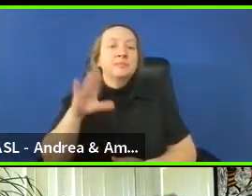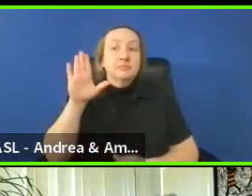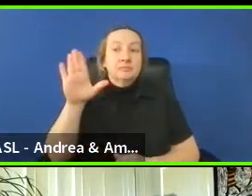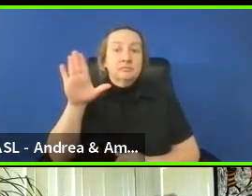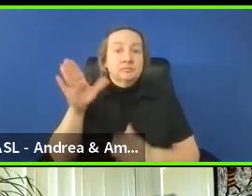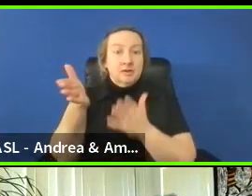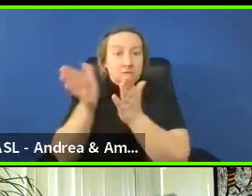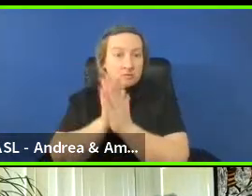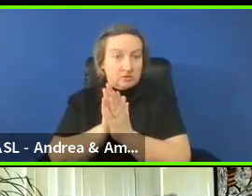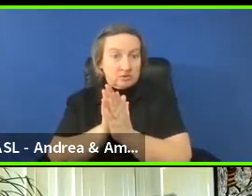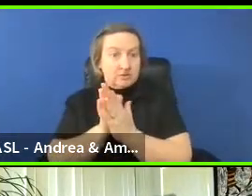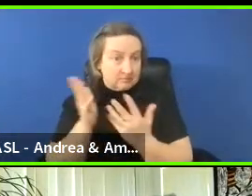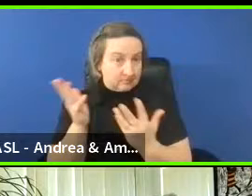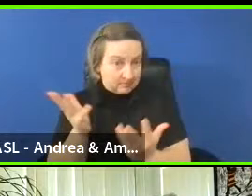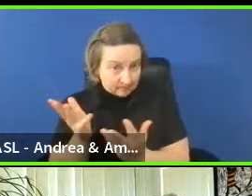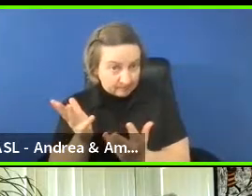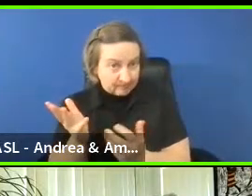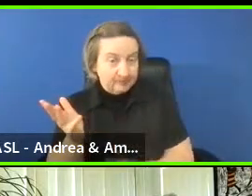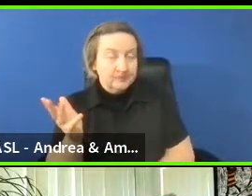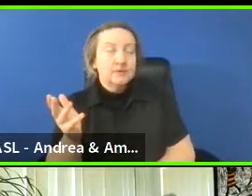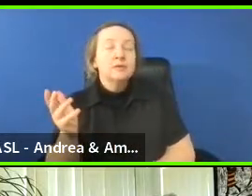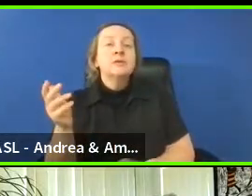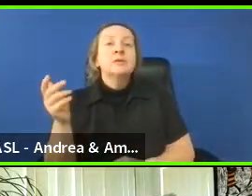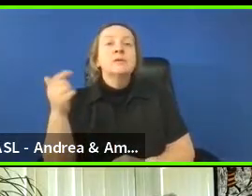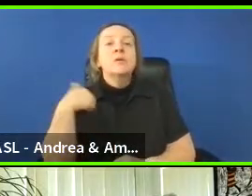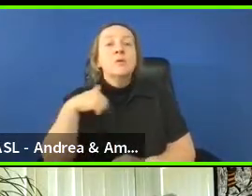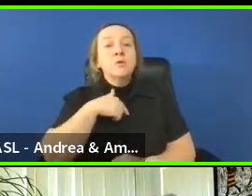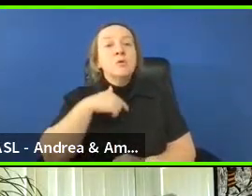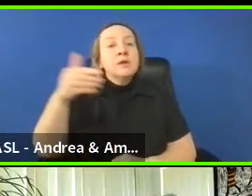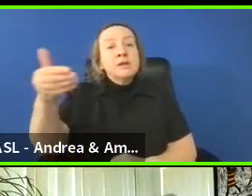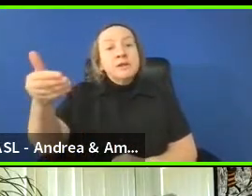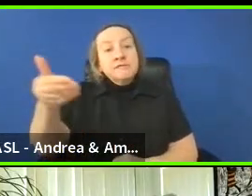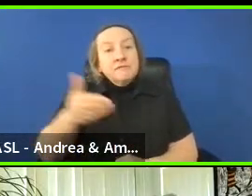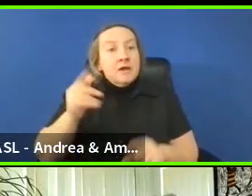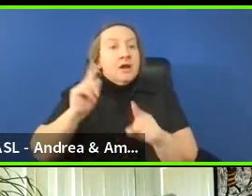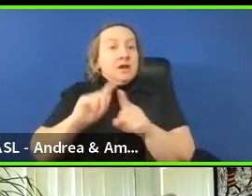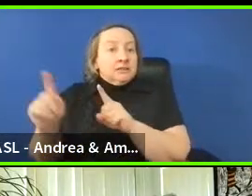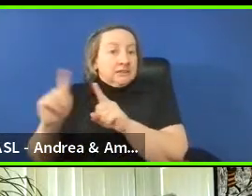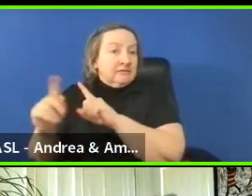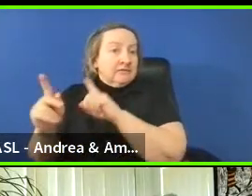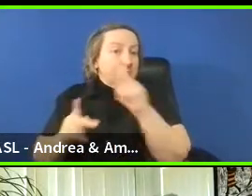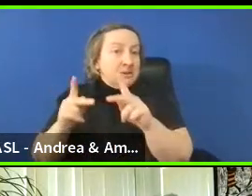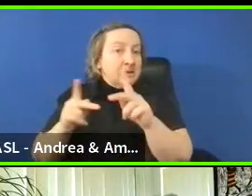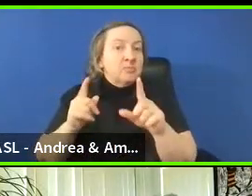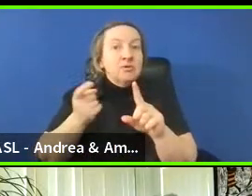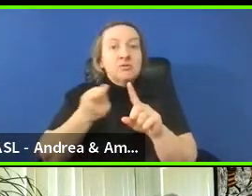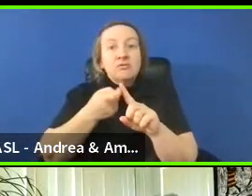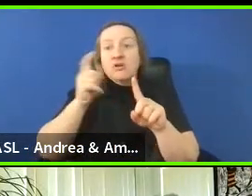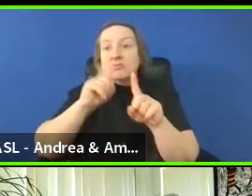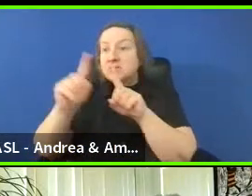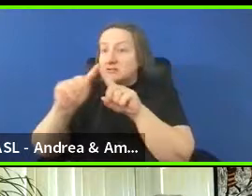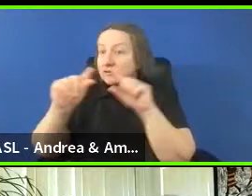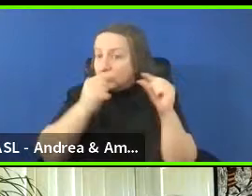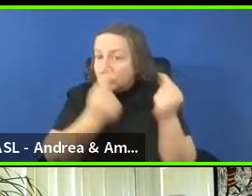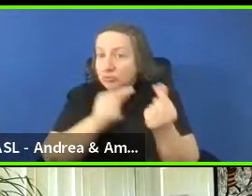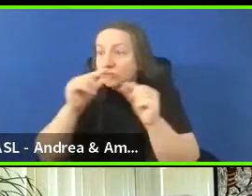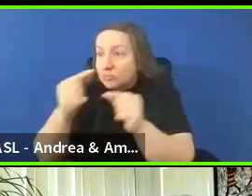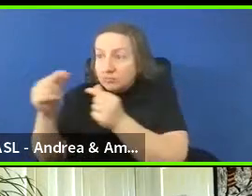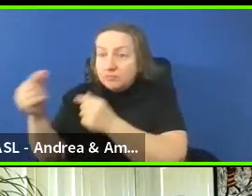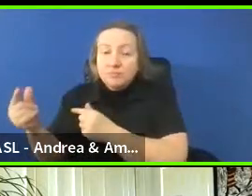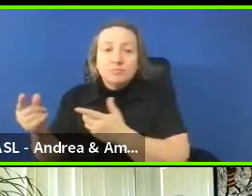requested that that we invite different members from different groups to